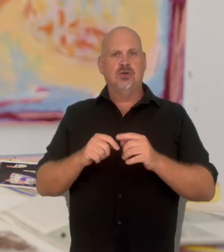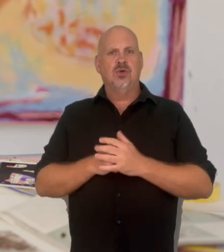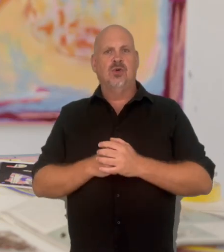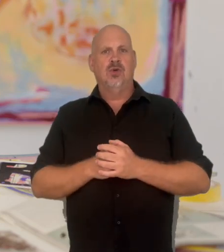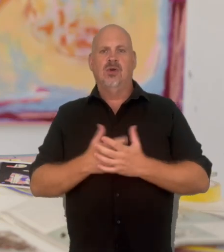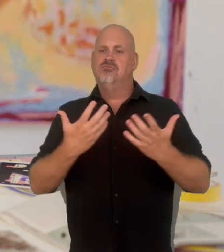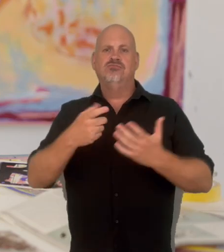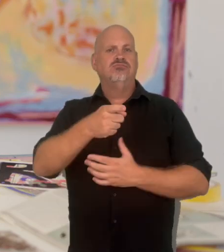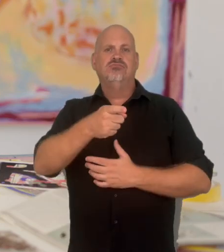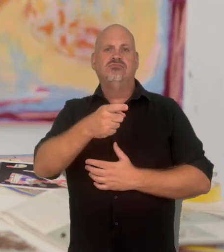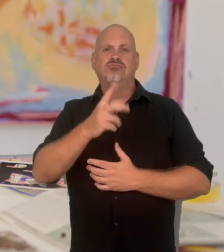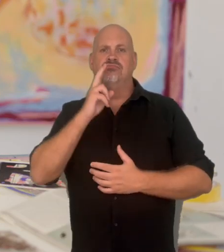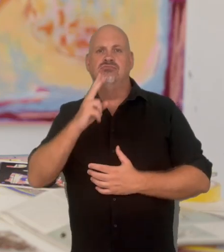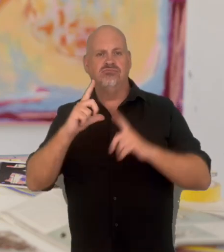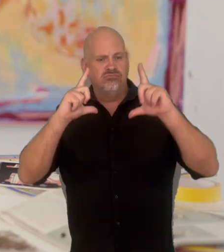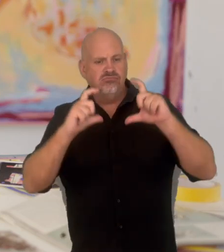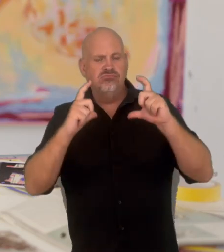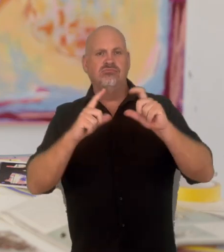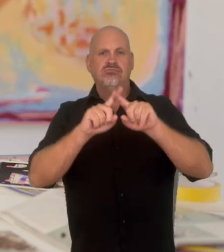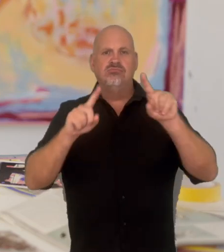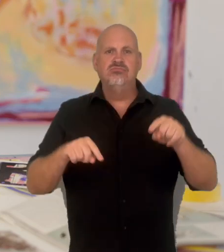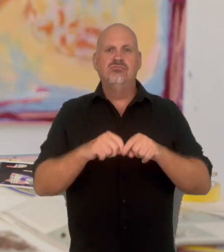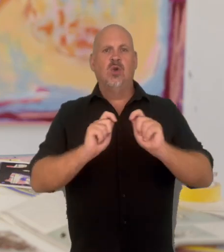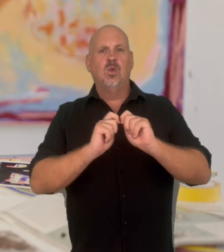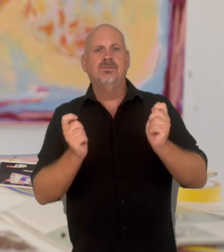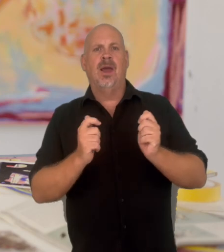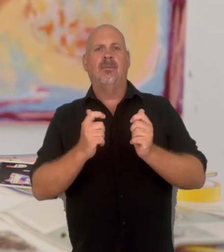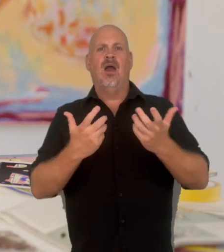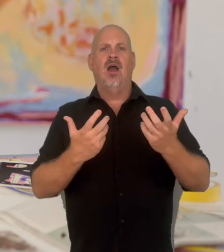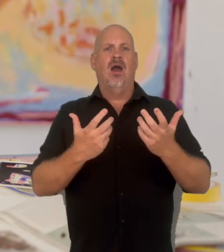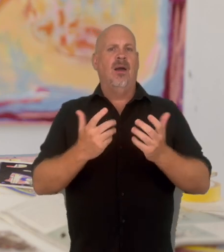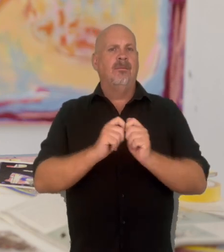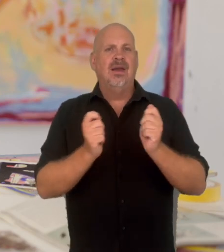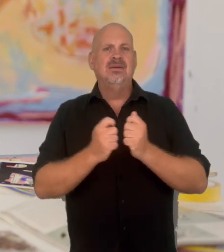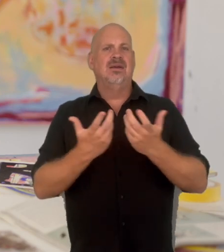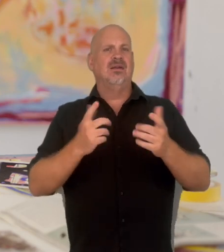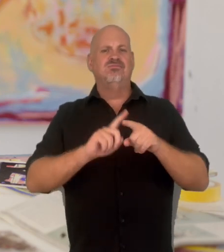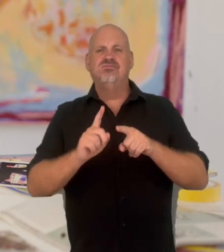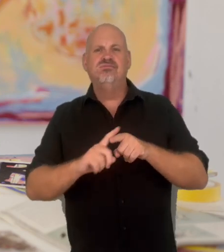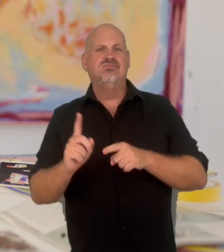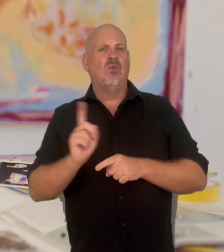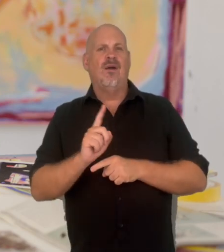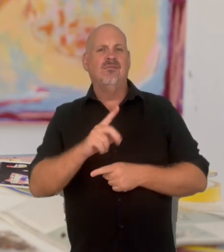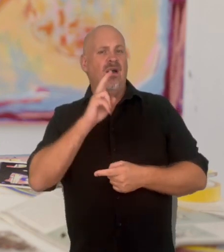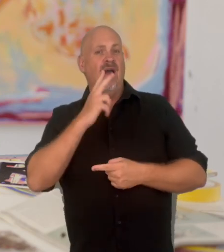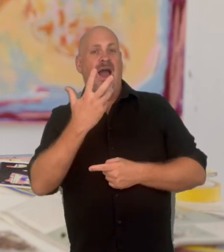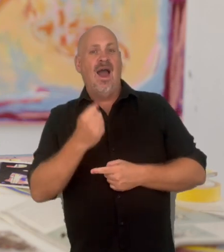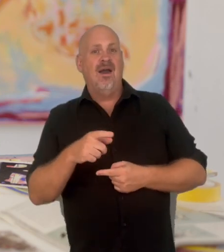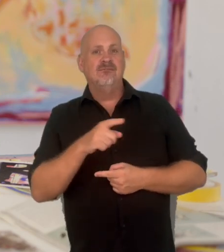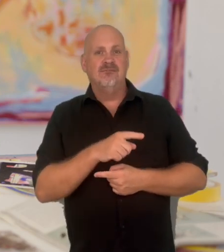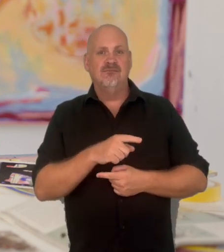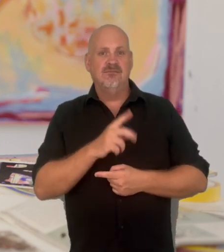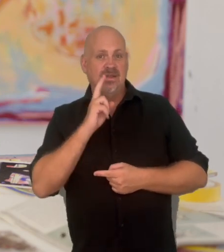imagery, newspapers, old newspapers that you might find, magazines, or that you can get in